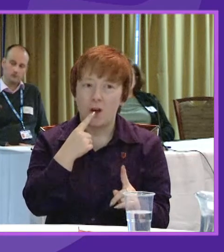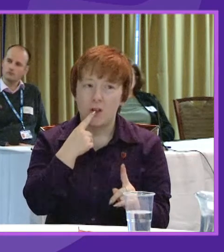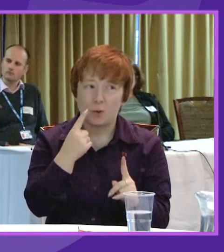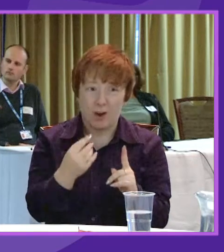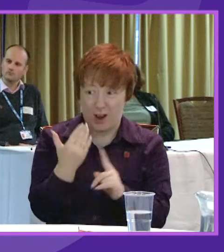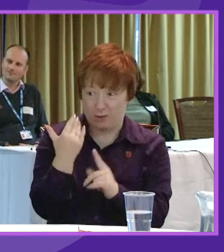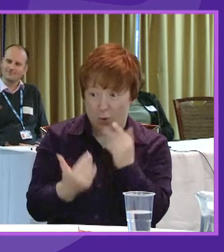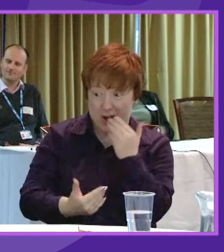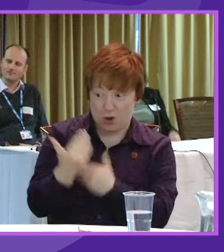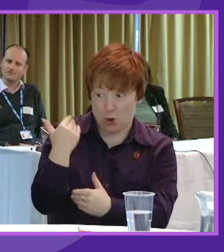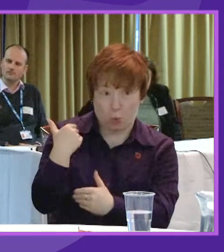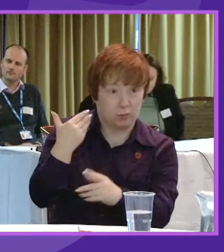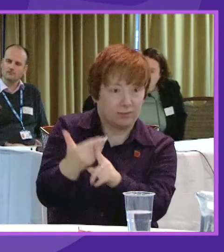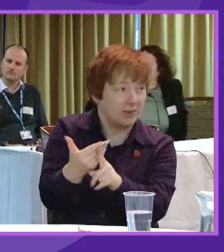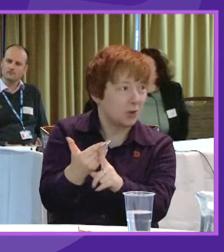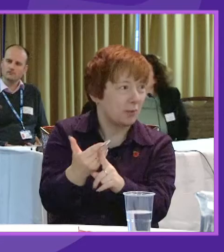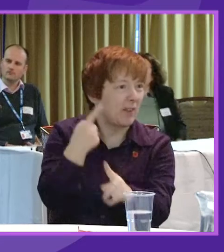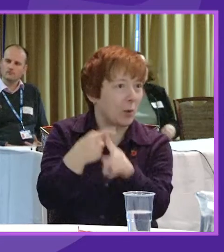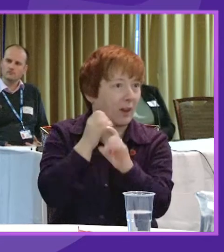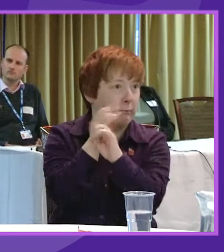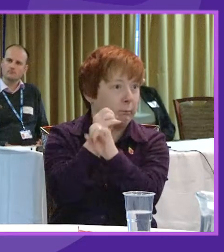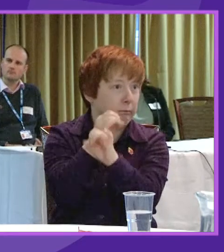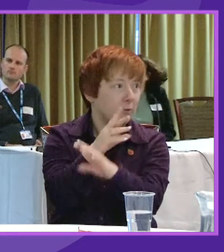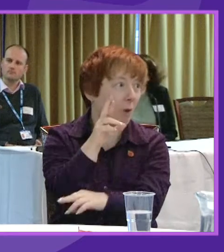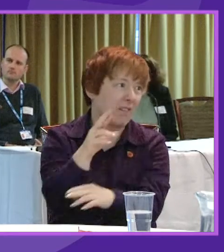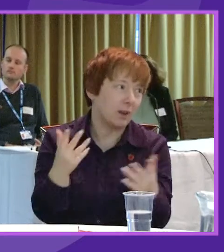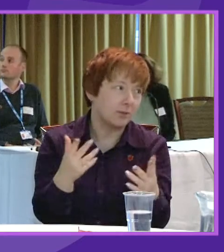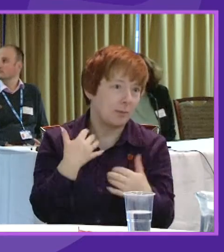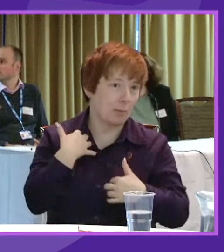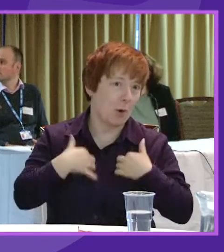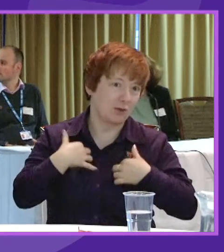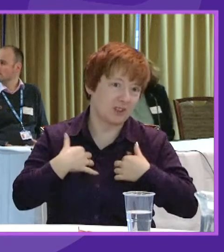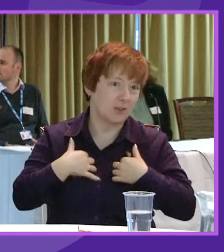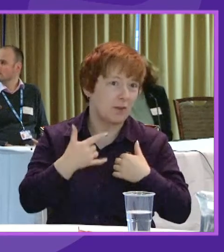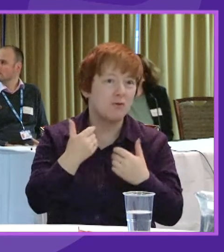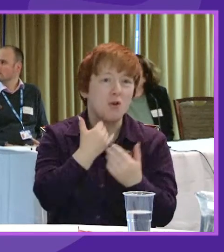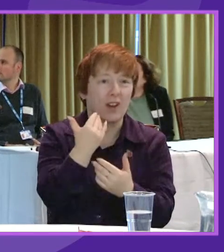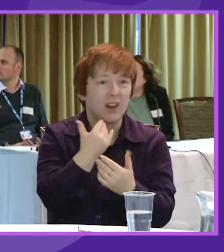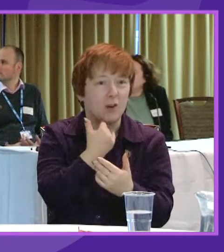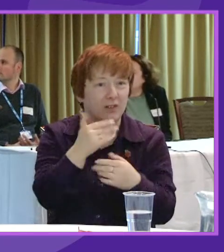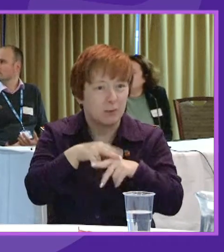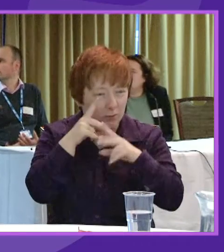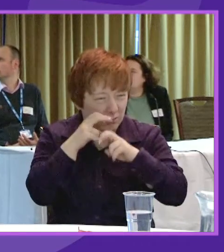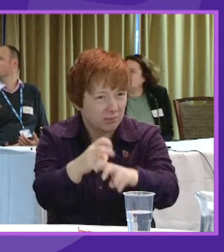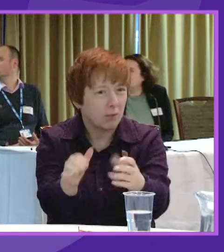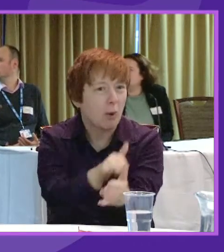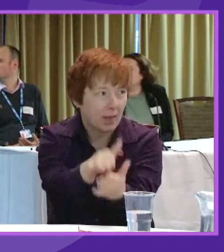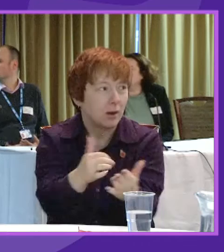not had these results for very long, so this is a bit of a quick and dirty analysis, but hopefully you're all going to be interested in the results as I was.